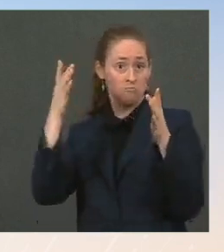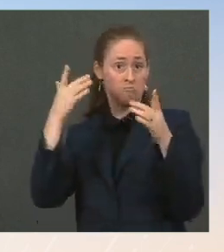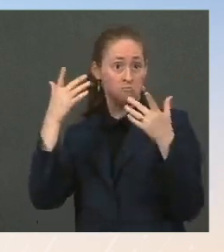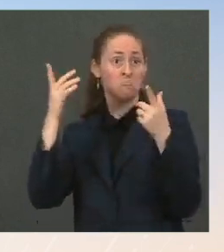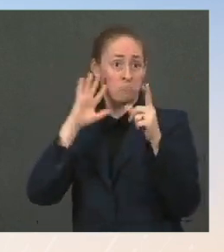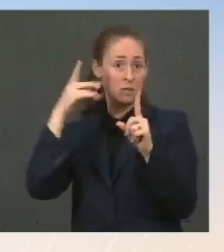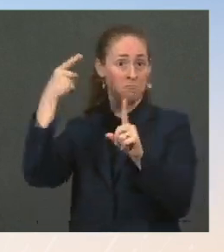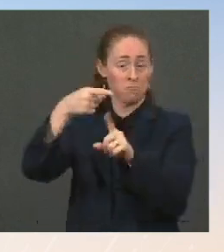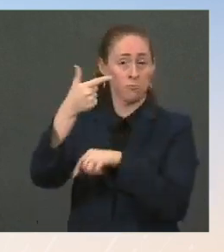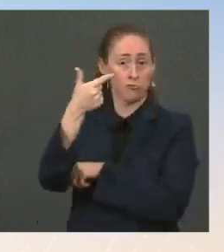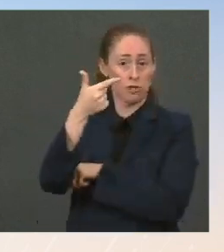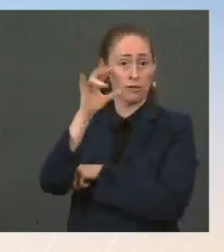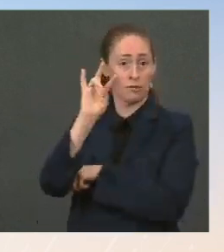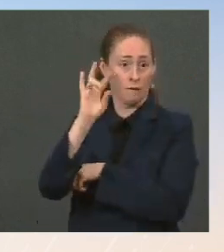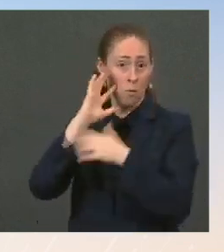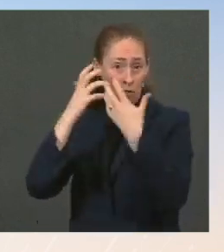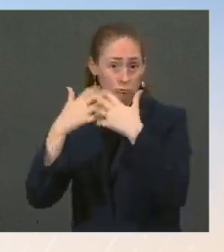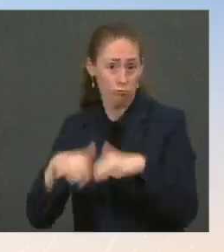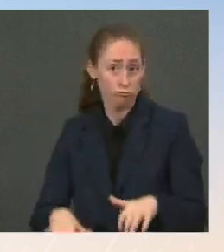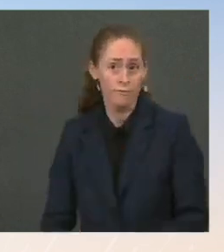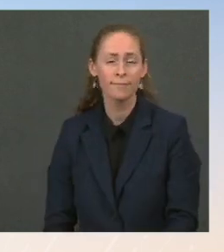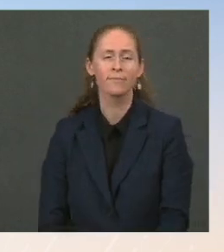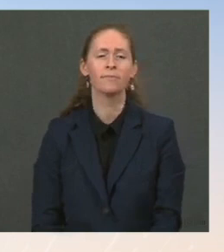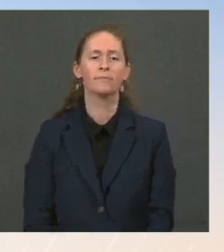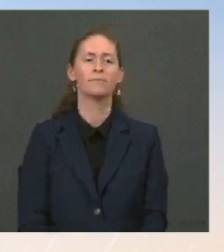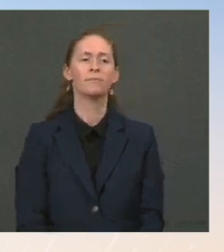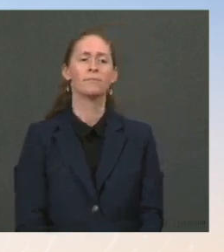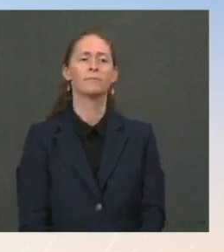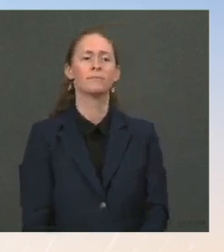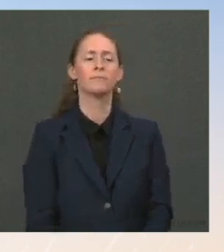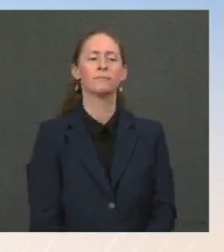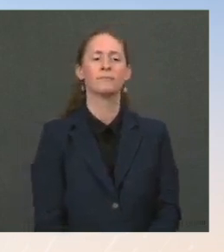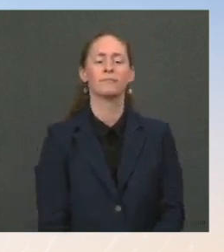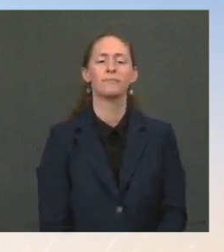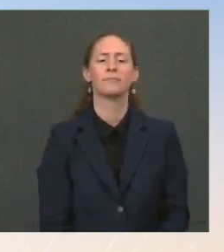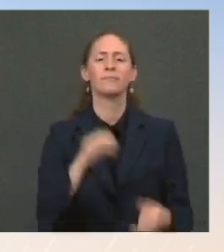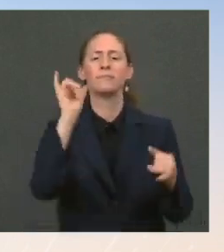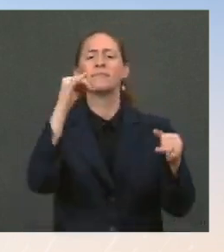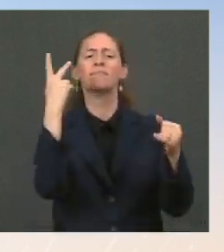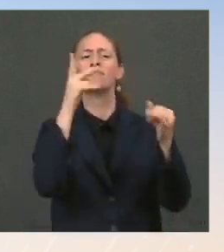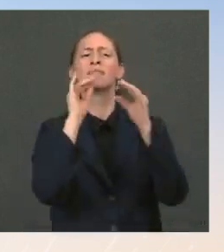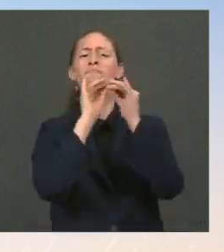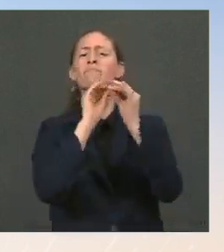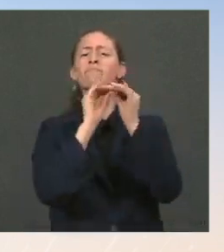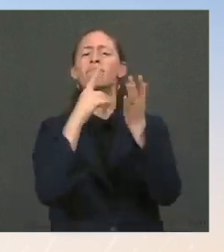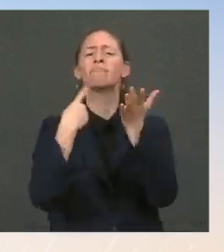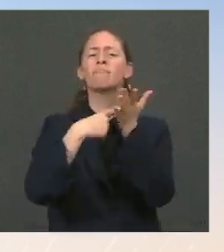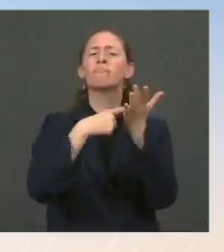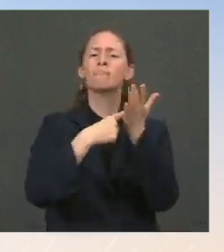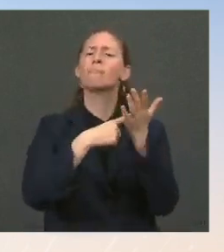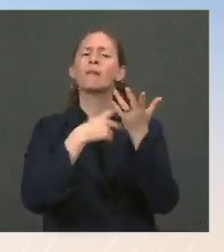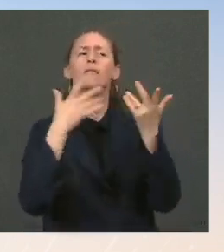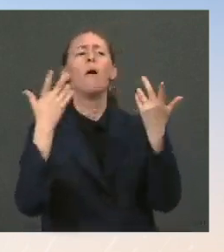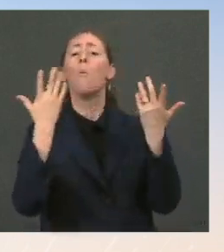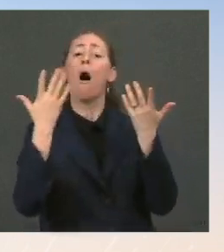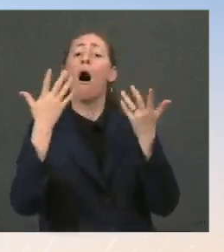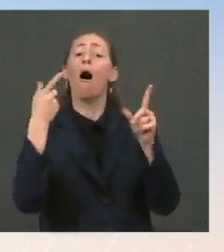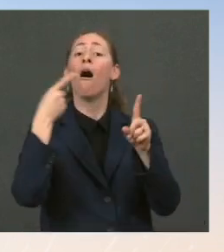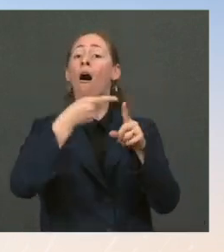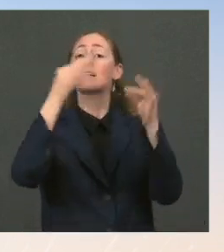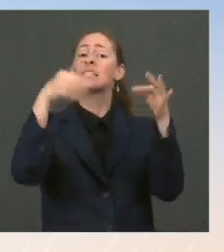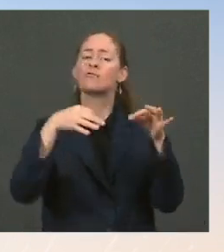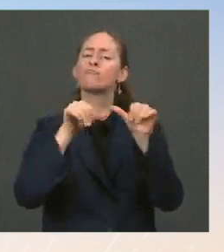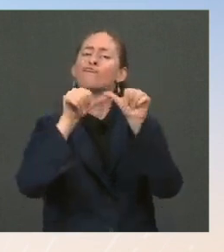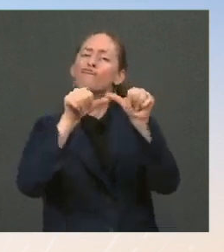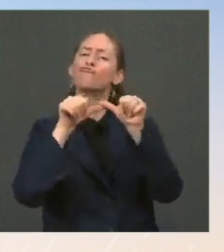as I understand it, what came out of the discussions was an agreement to continue a dialogue at a very